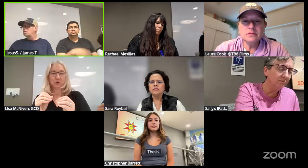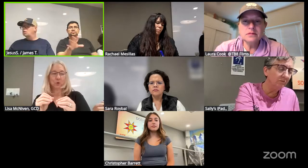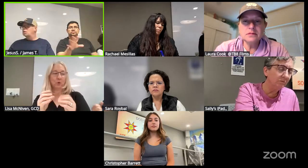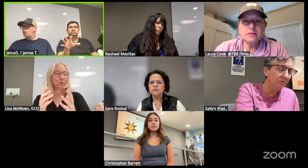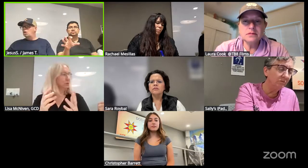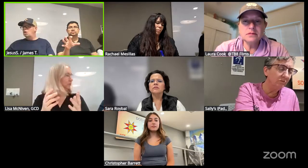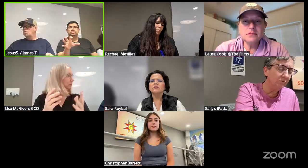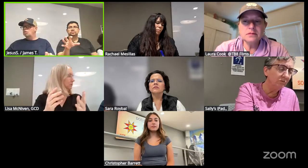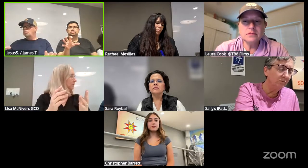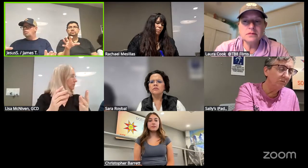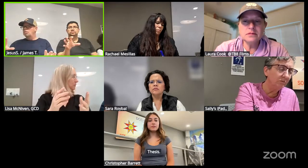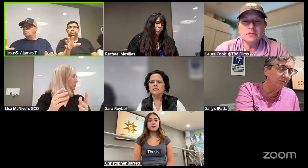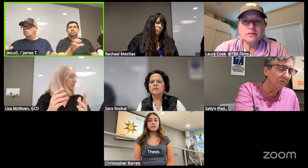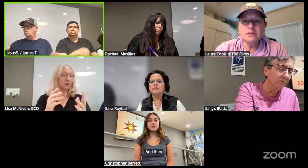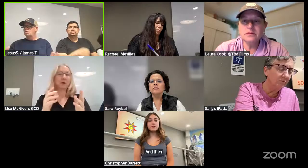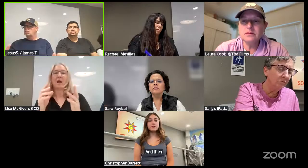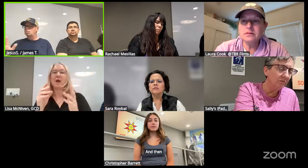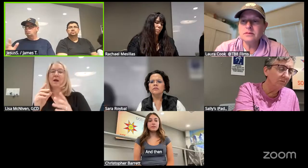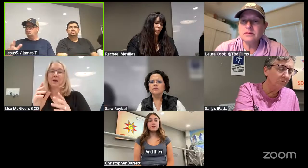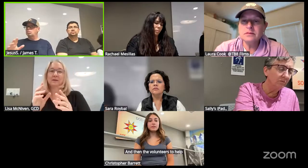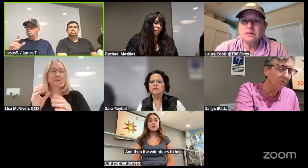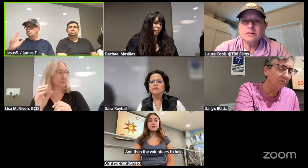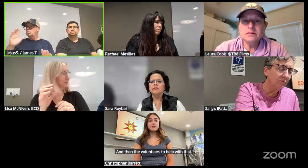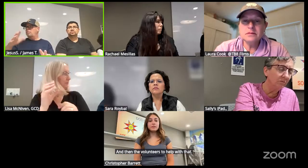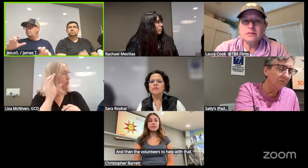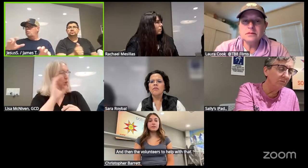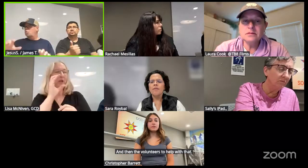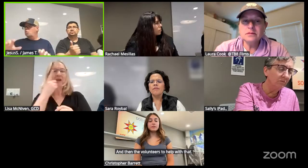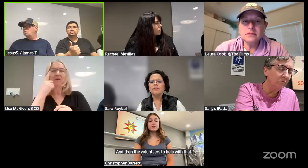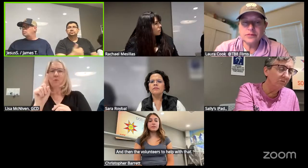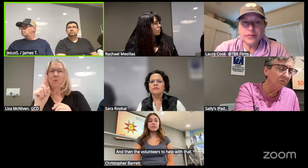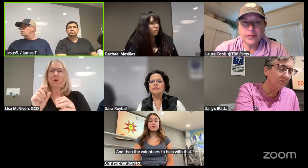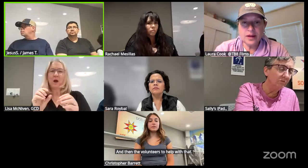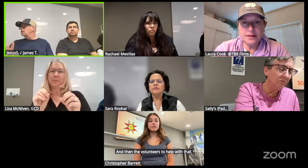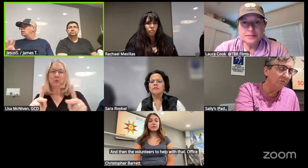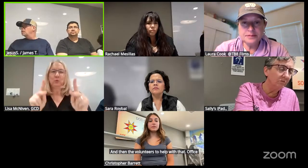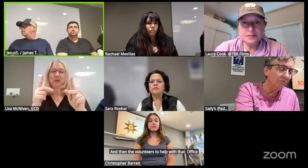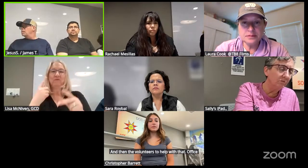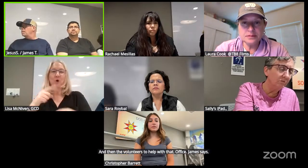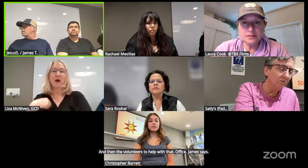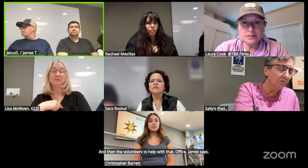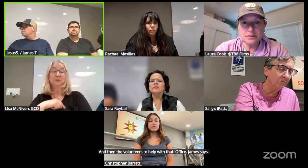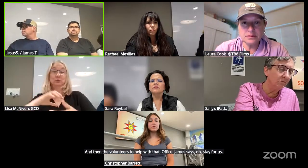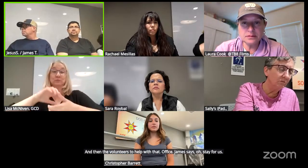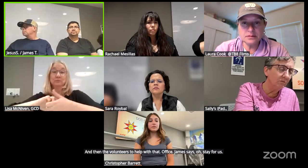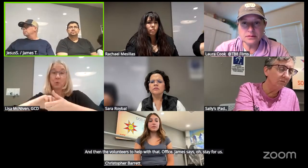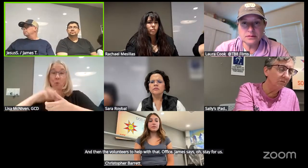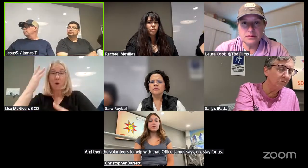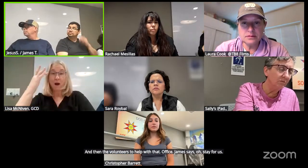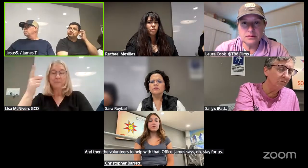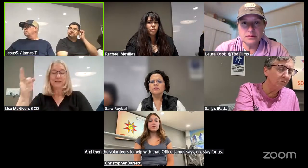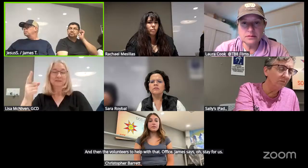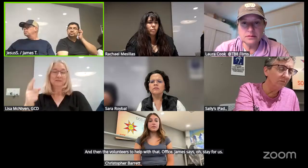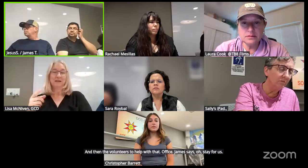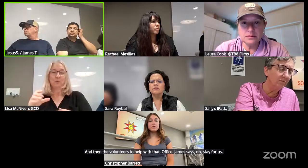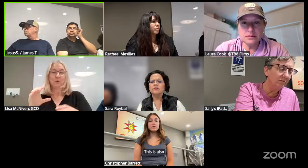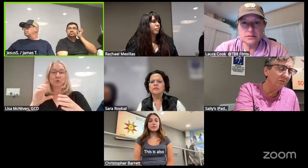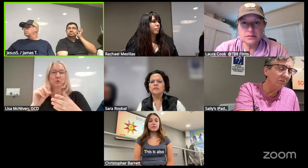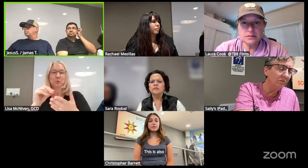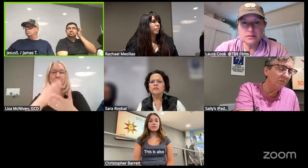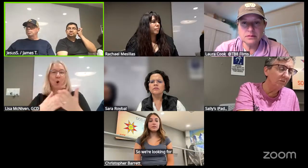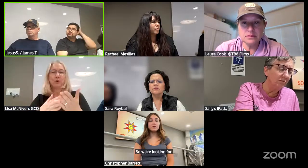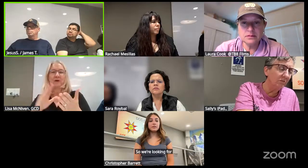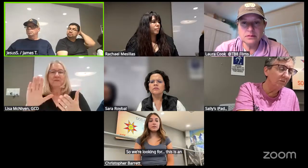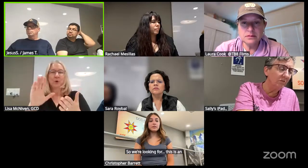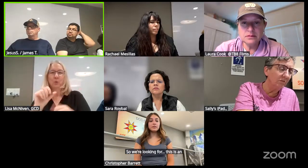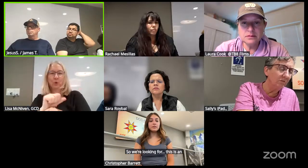And they're looking for volunteers to help with that conference. James says, go for us. This says, so we're looking for, this is an opportunity